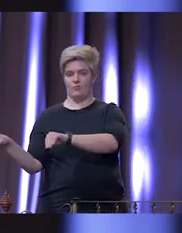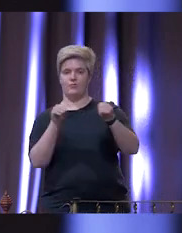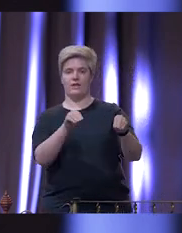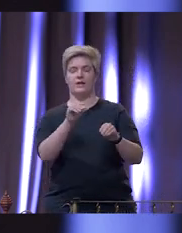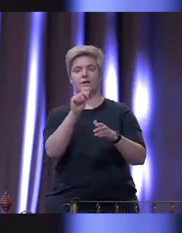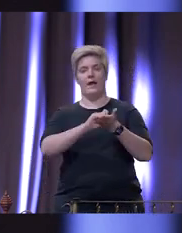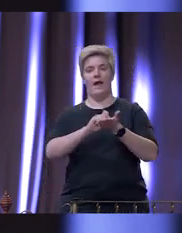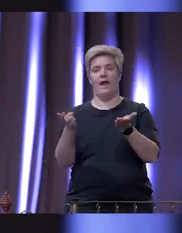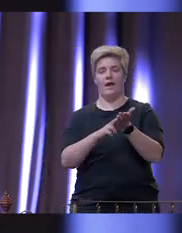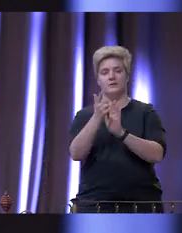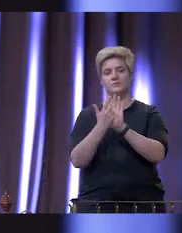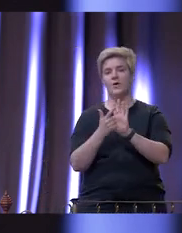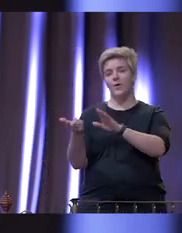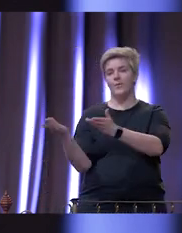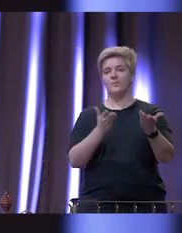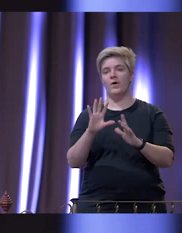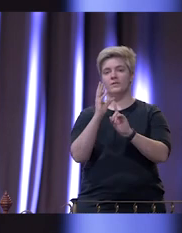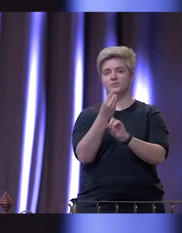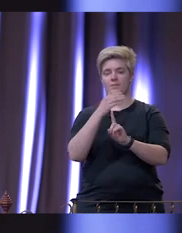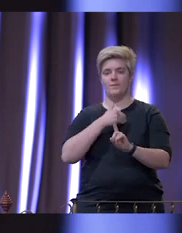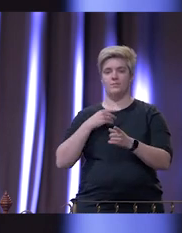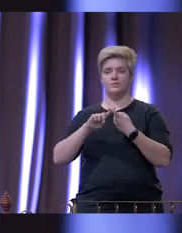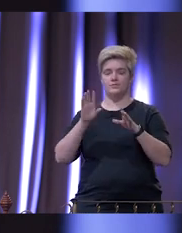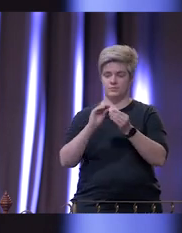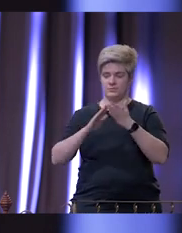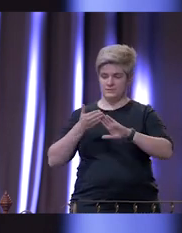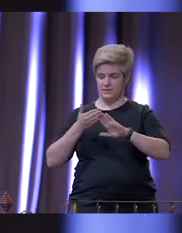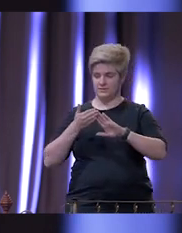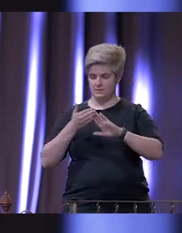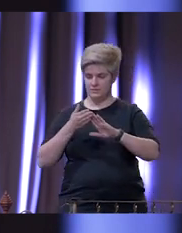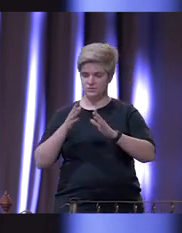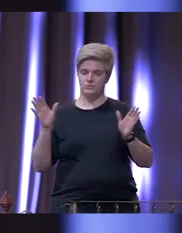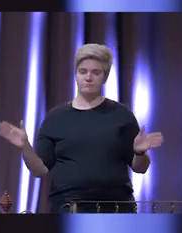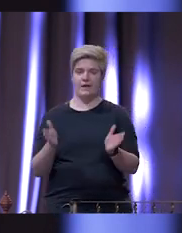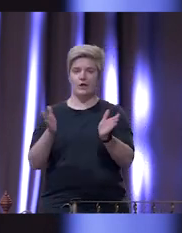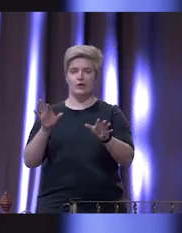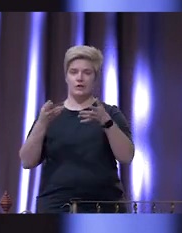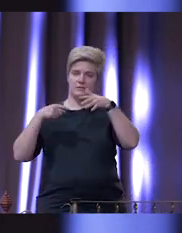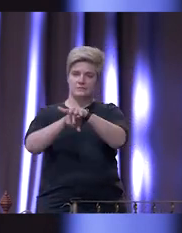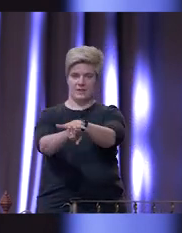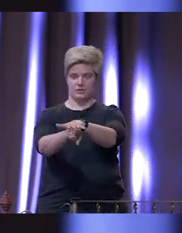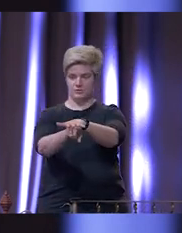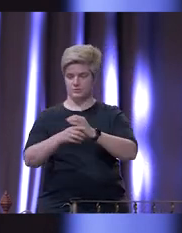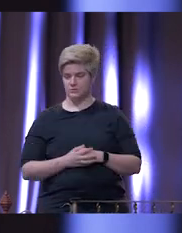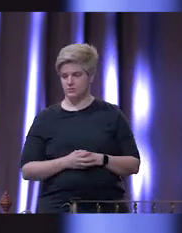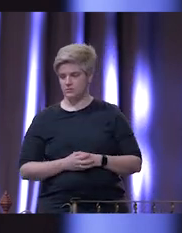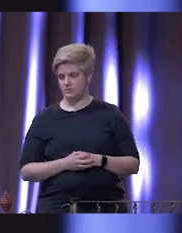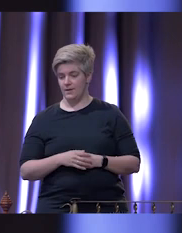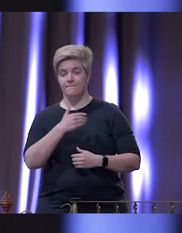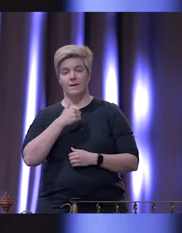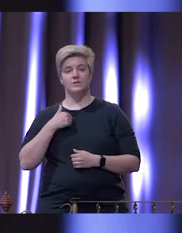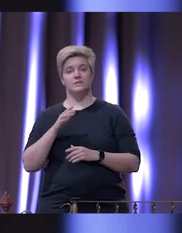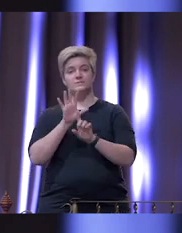Indian Relocation Act brought tribal members from their lands to cities, in part to encourage assimilation. Members of